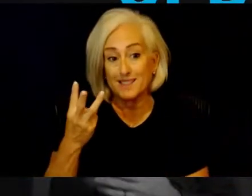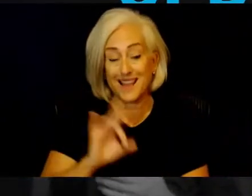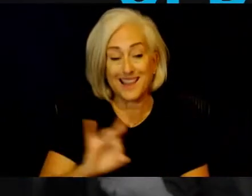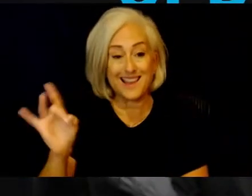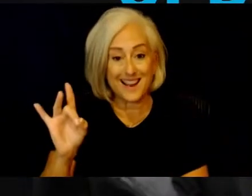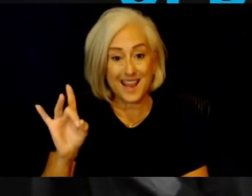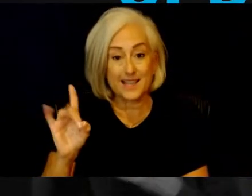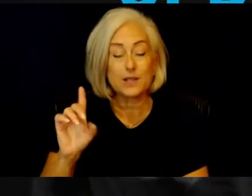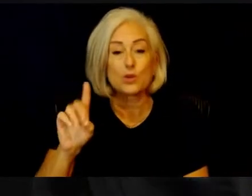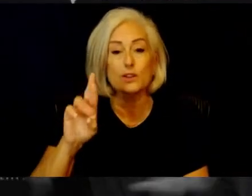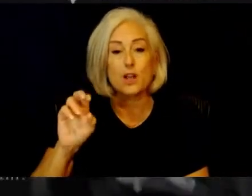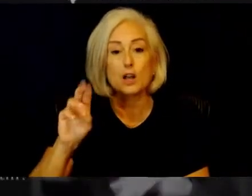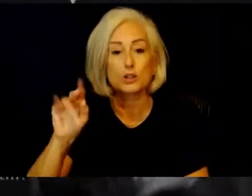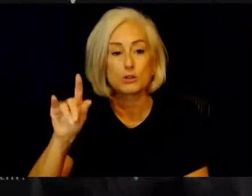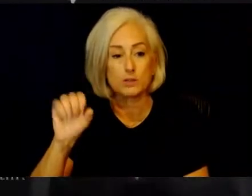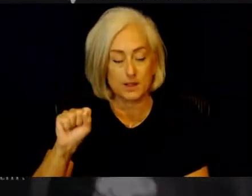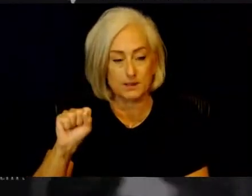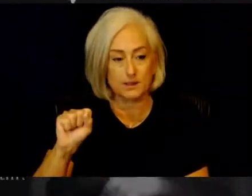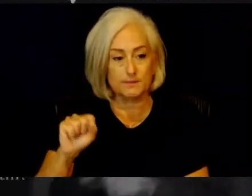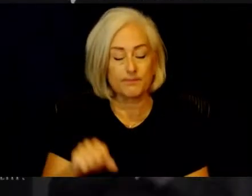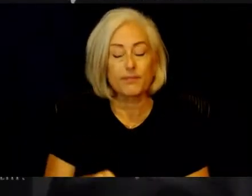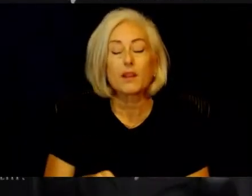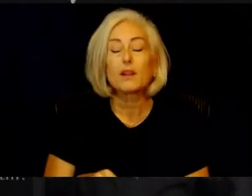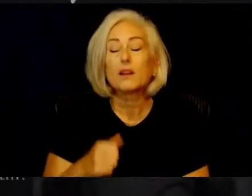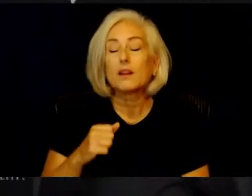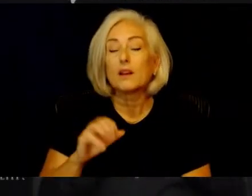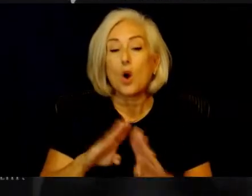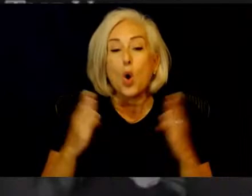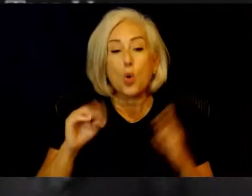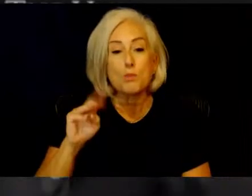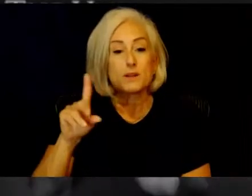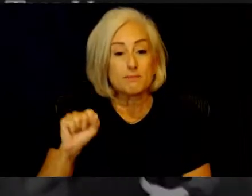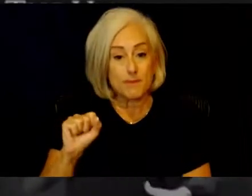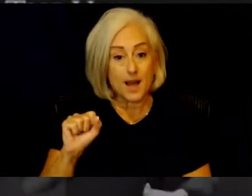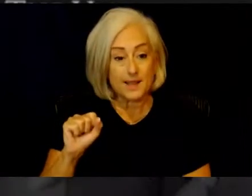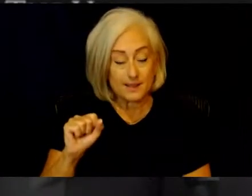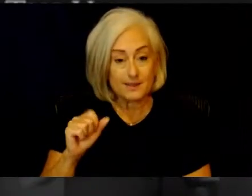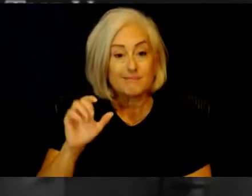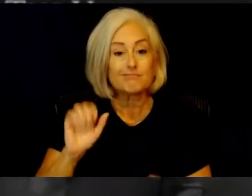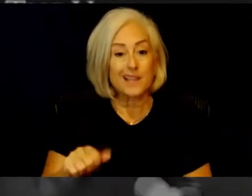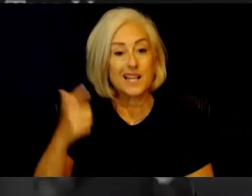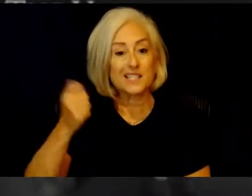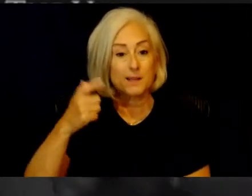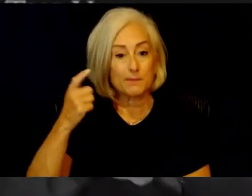Subscribe to our morning medical update and Open Mics with Dr. Stites podcast.